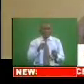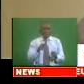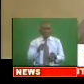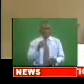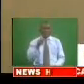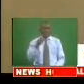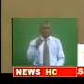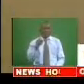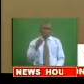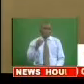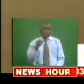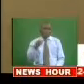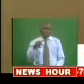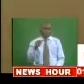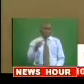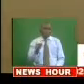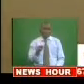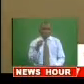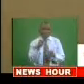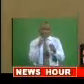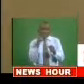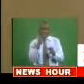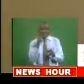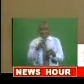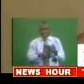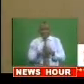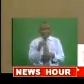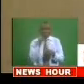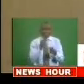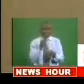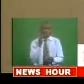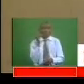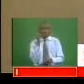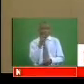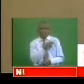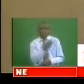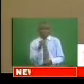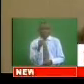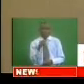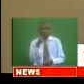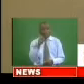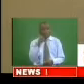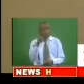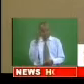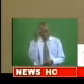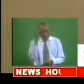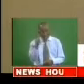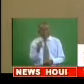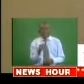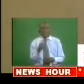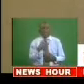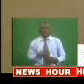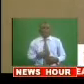Akans. According to Christy's mother, she gave birth to her daughter at home, and the next day, she realized that her skull